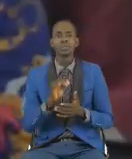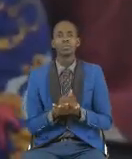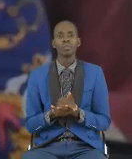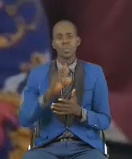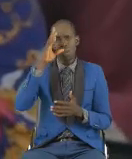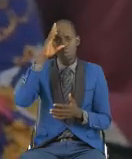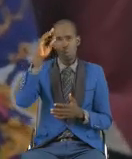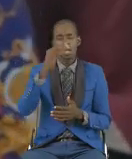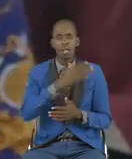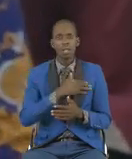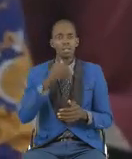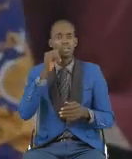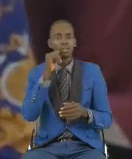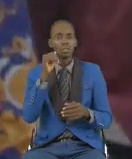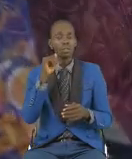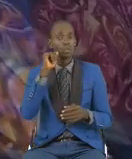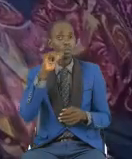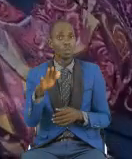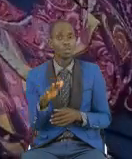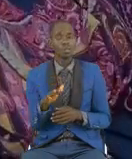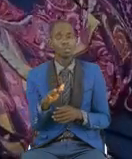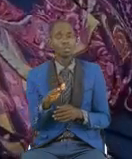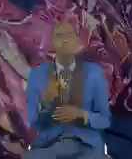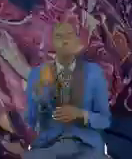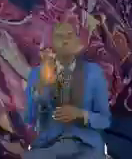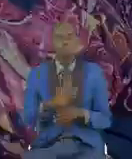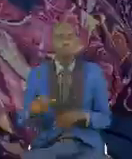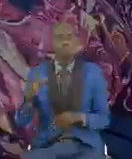brethren, children of the stock of Abraham,